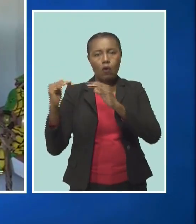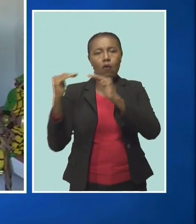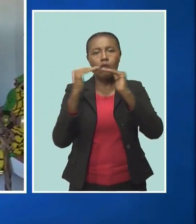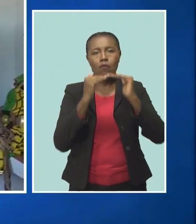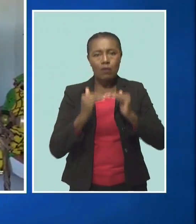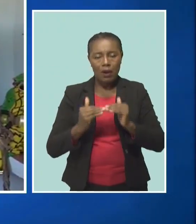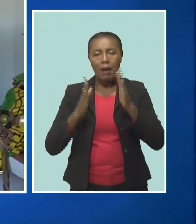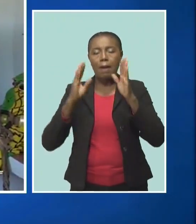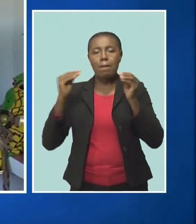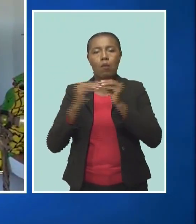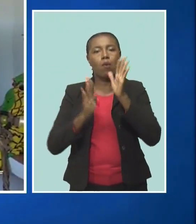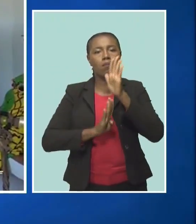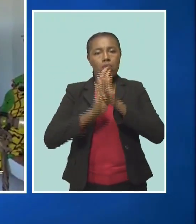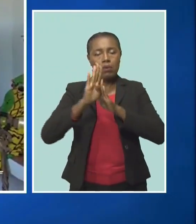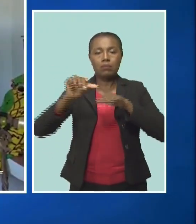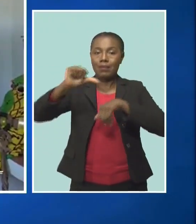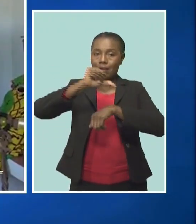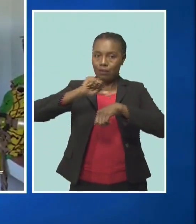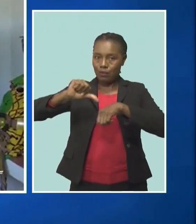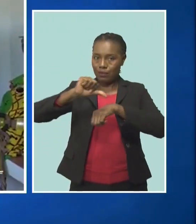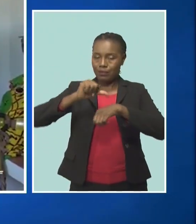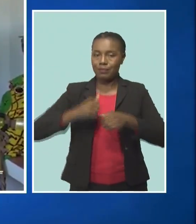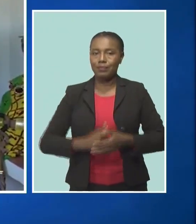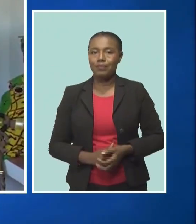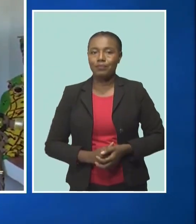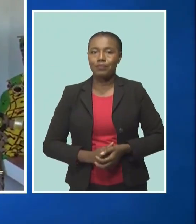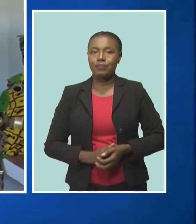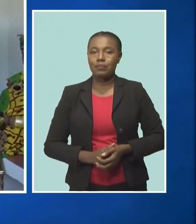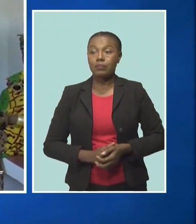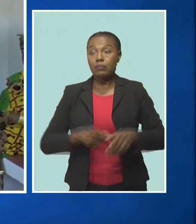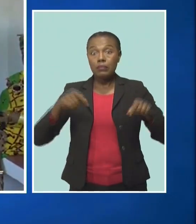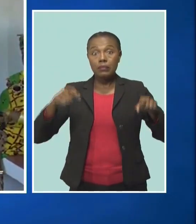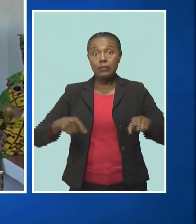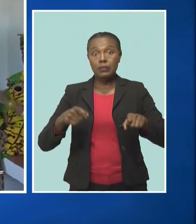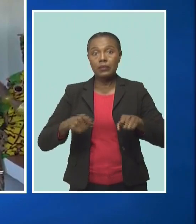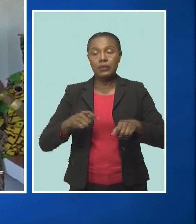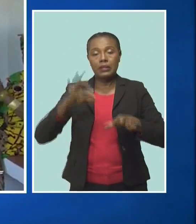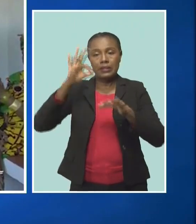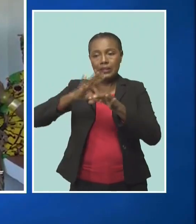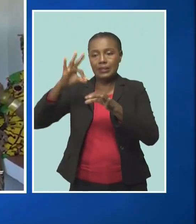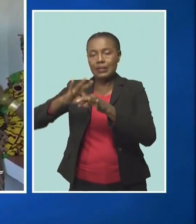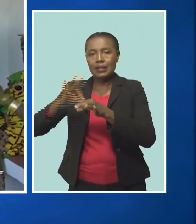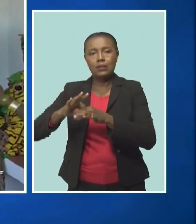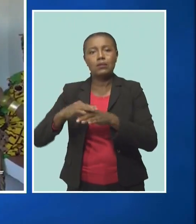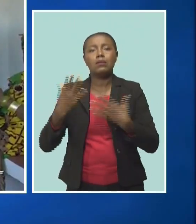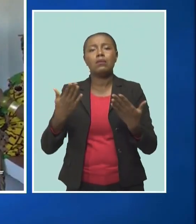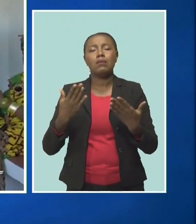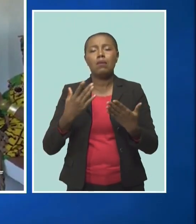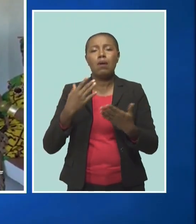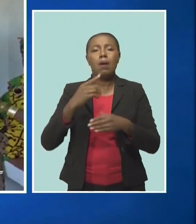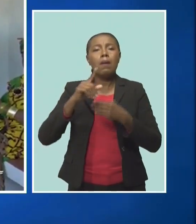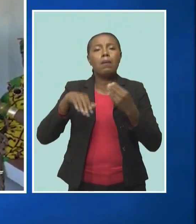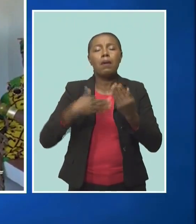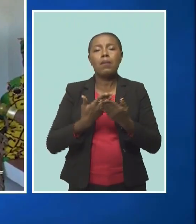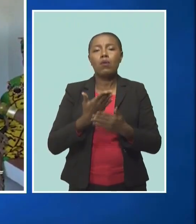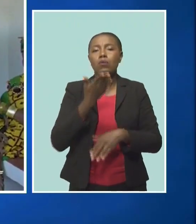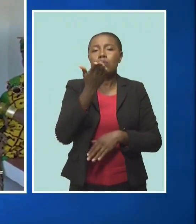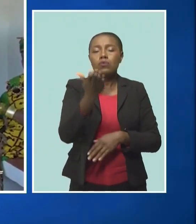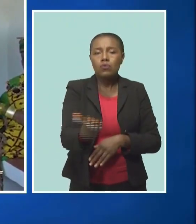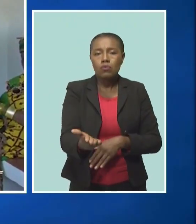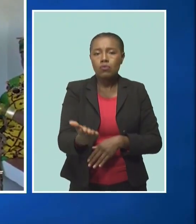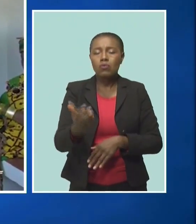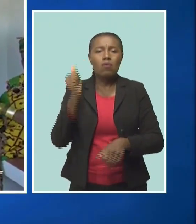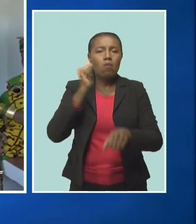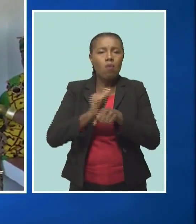more prosperous Anguilla. This election was about you, the hard-working men and